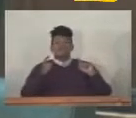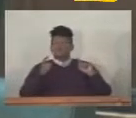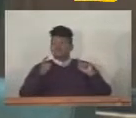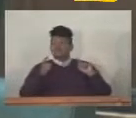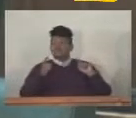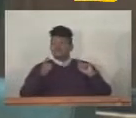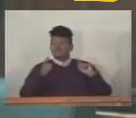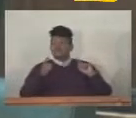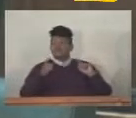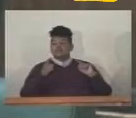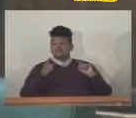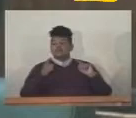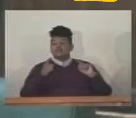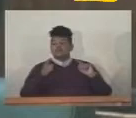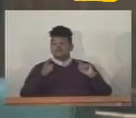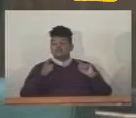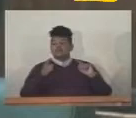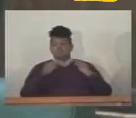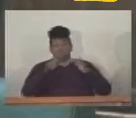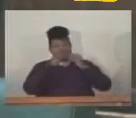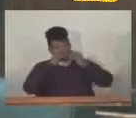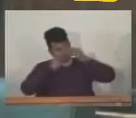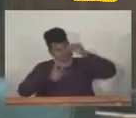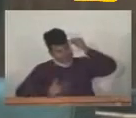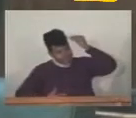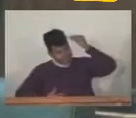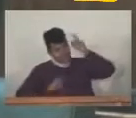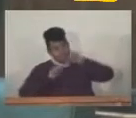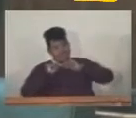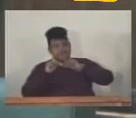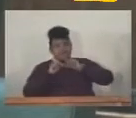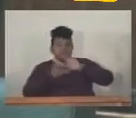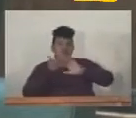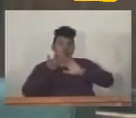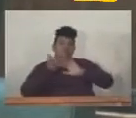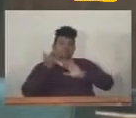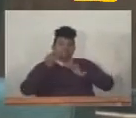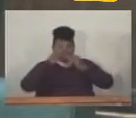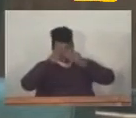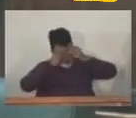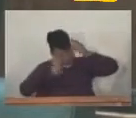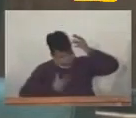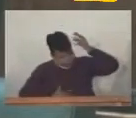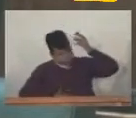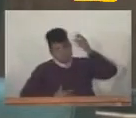of operations, a complement of investment made